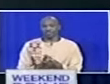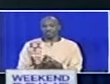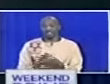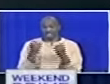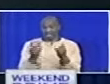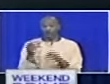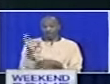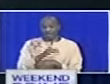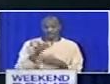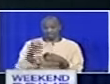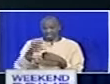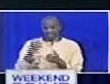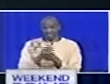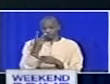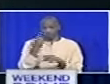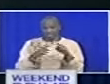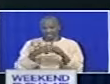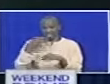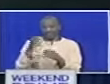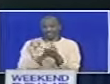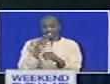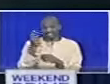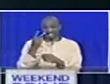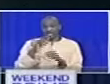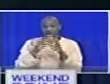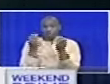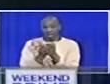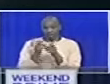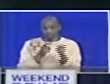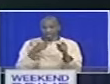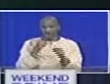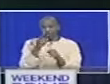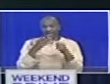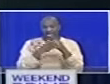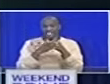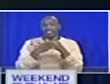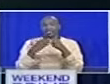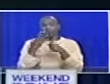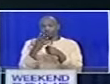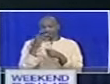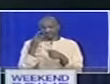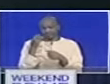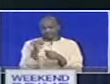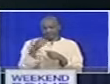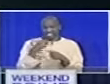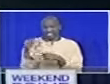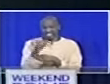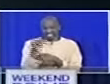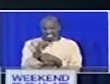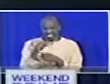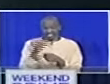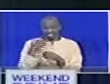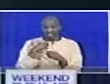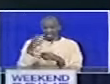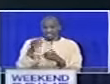about back to the country 2 years after the Second World War ended in 1945 in Gilgil, Nakuru County.